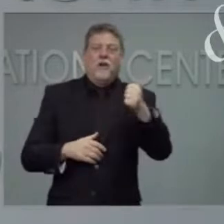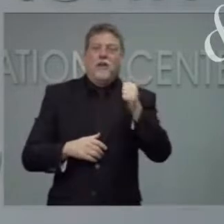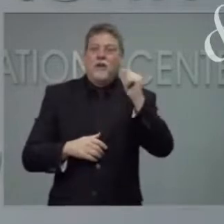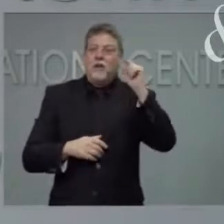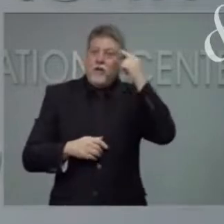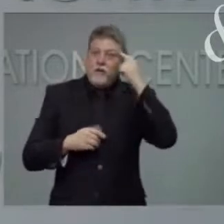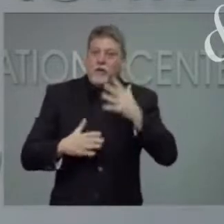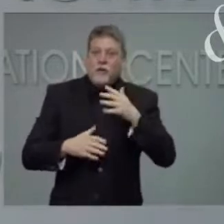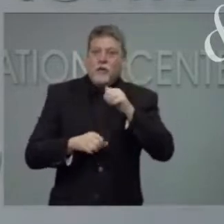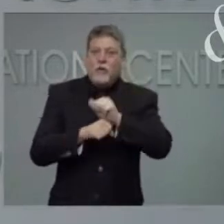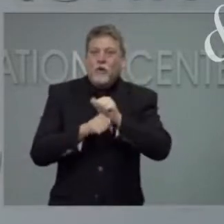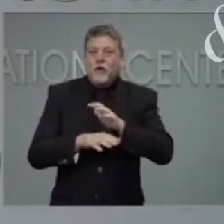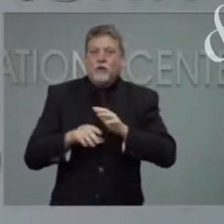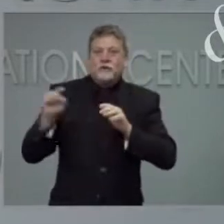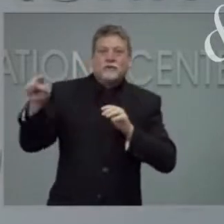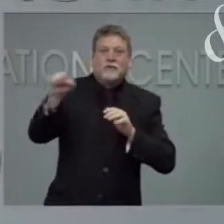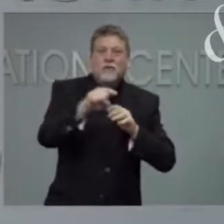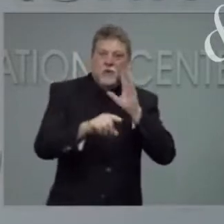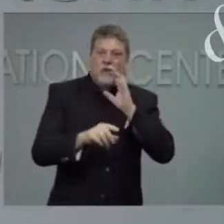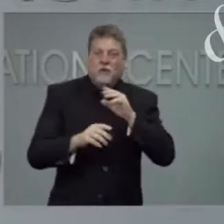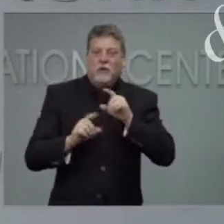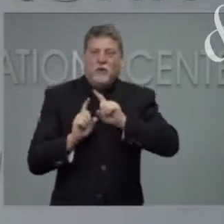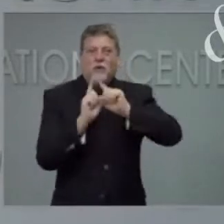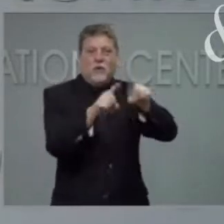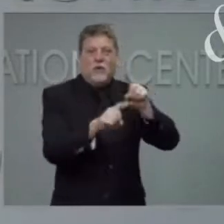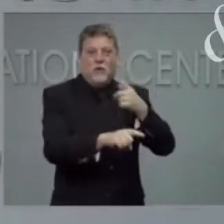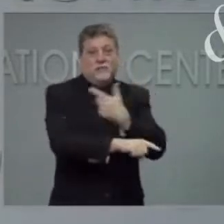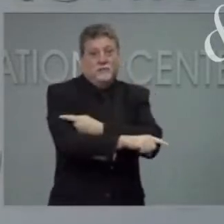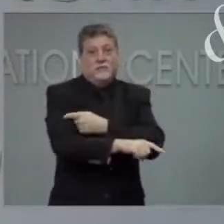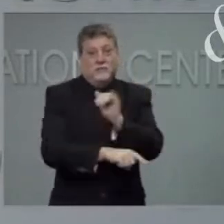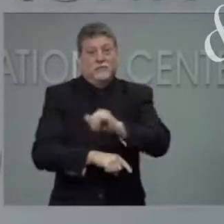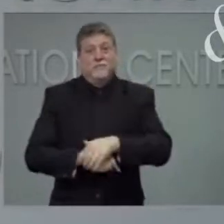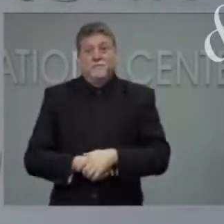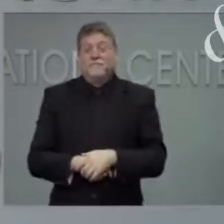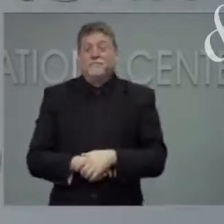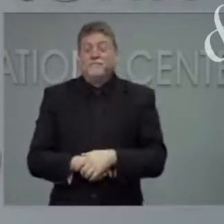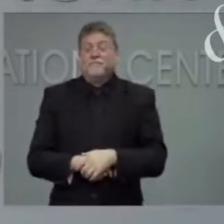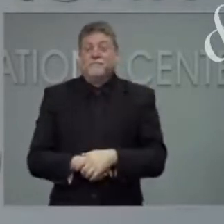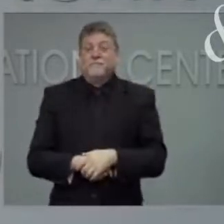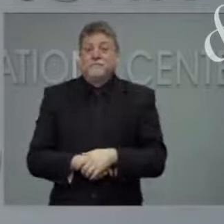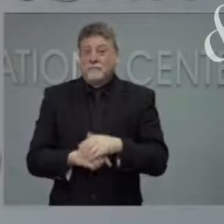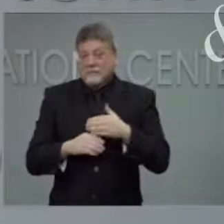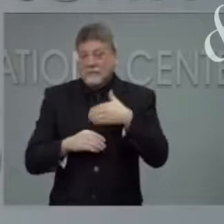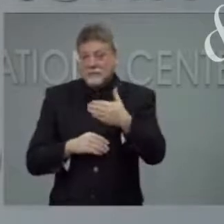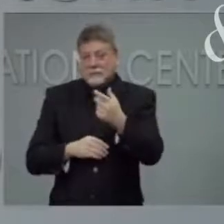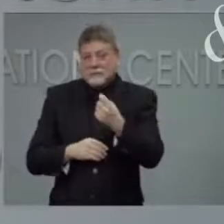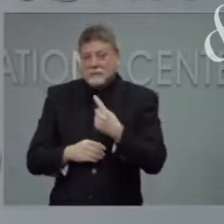workers are going to get vaccinated soon as well. Next question, please.